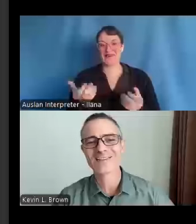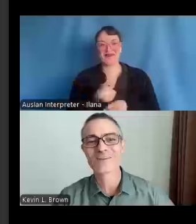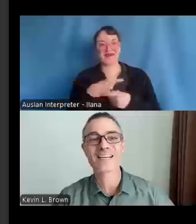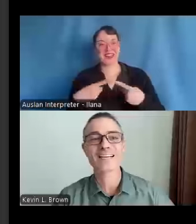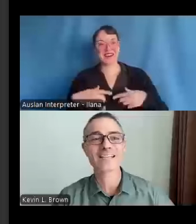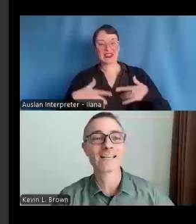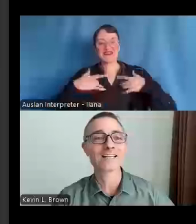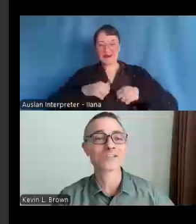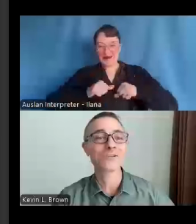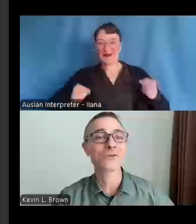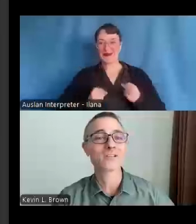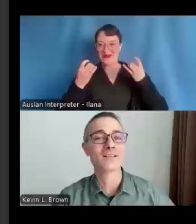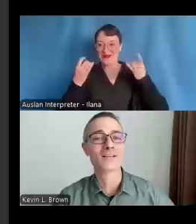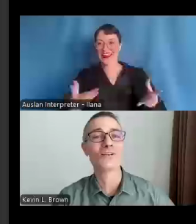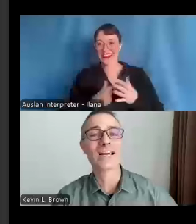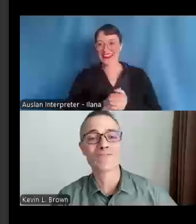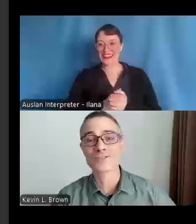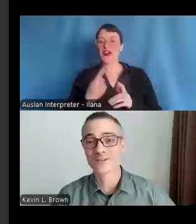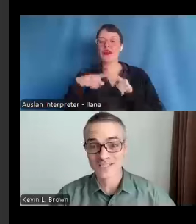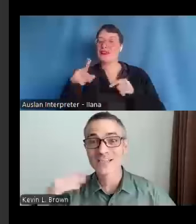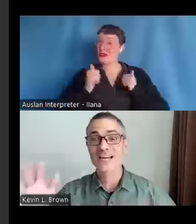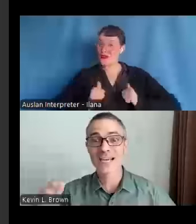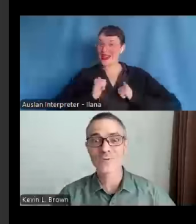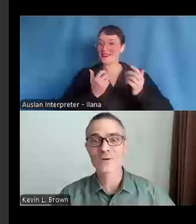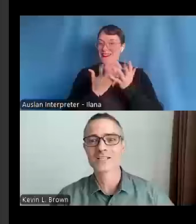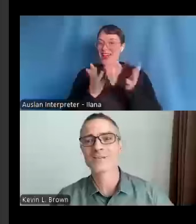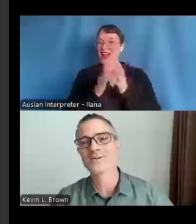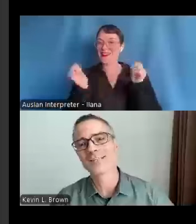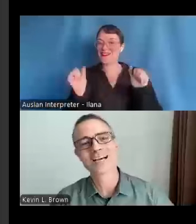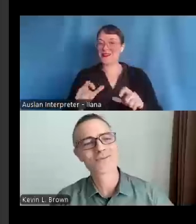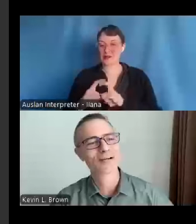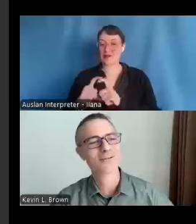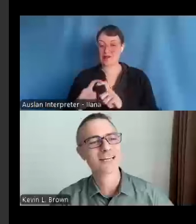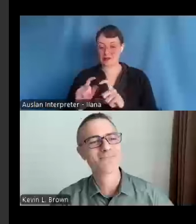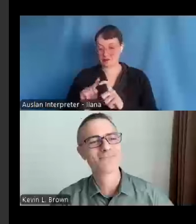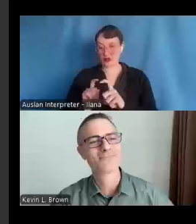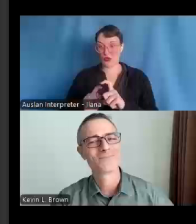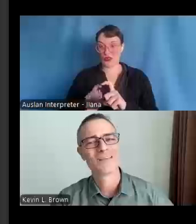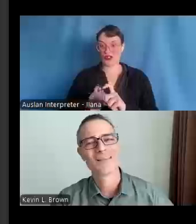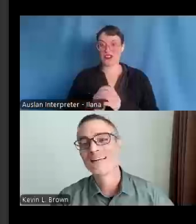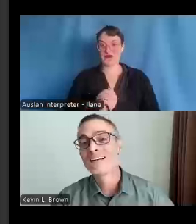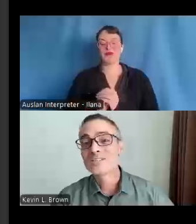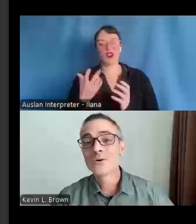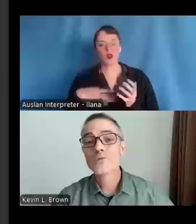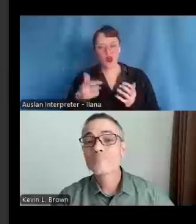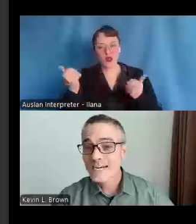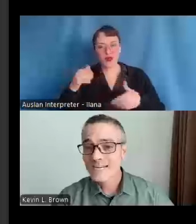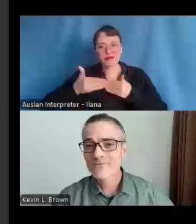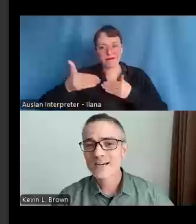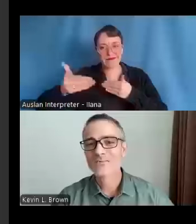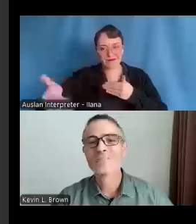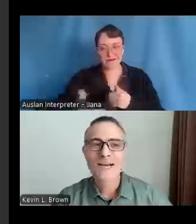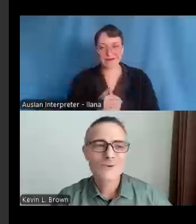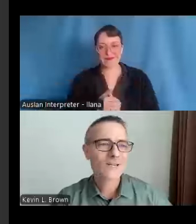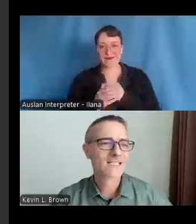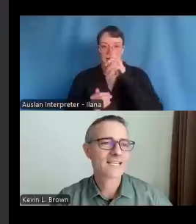and also getting us to use the Q&A feature, because again, we want to be using that throughout the day. So for me, if you